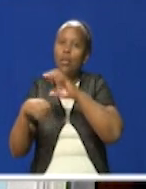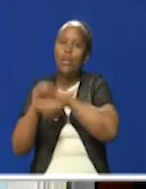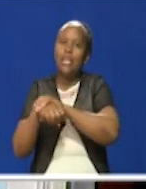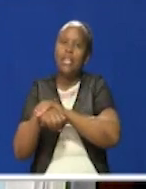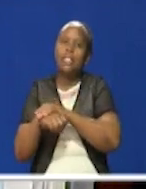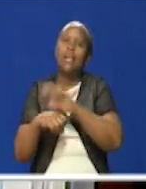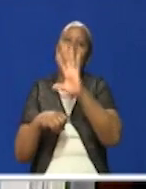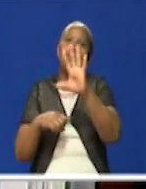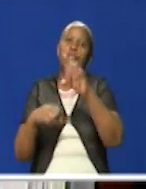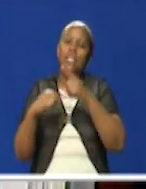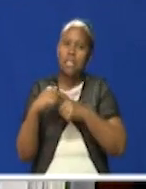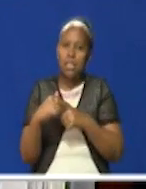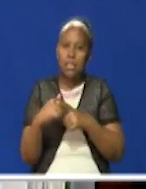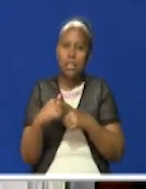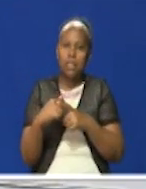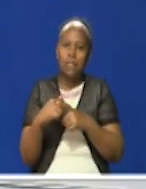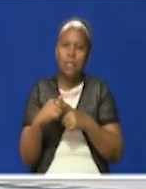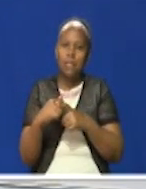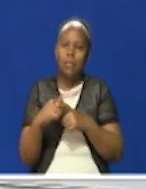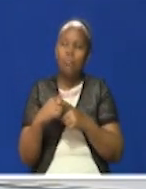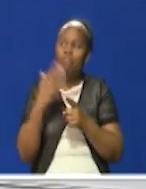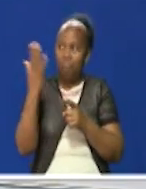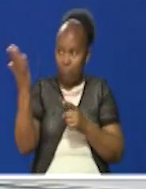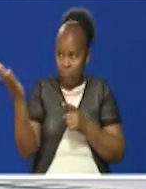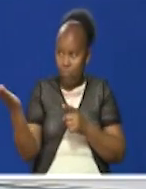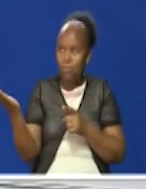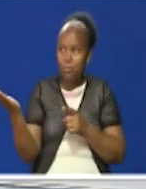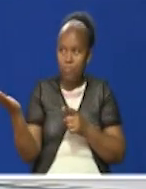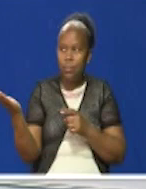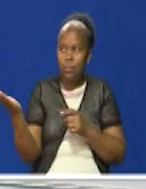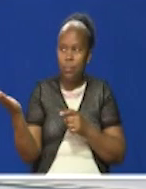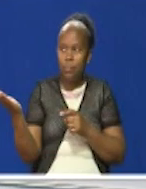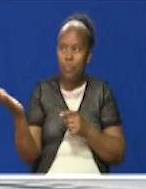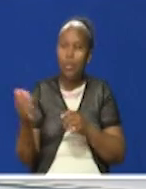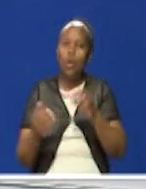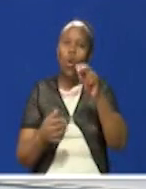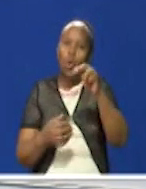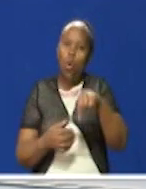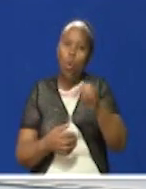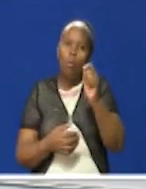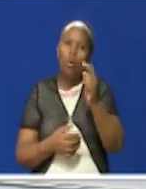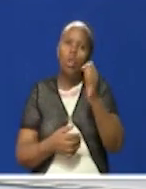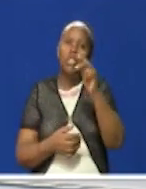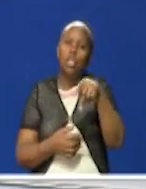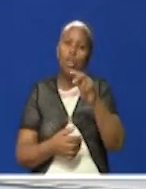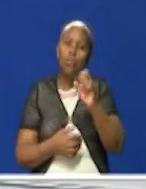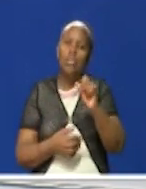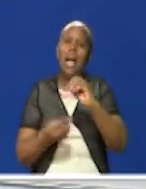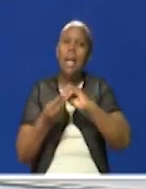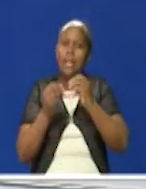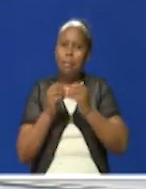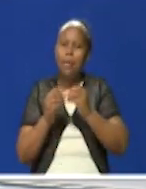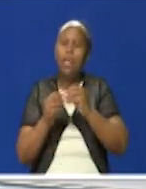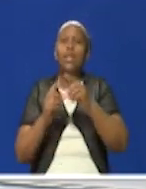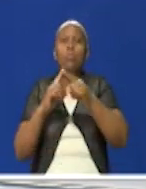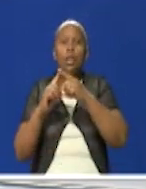us 56. So as you can see, multiples are those numbers that have been multiplied by